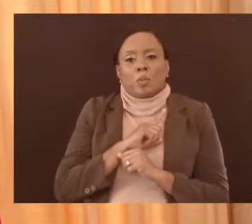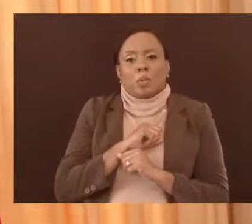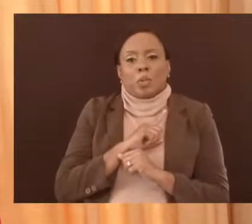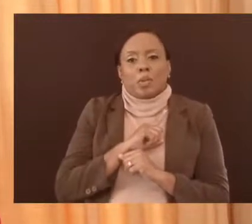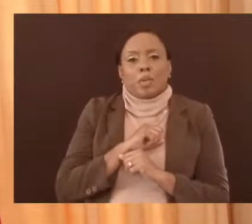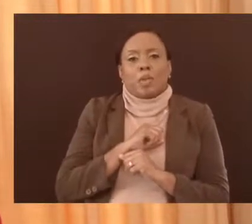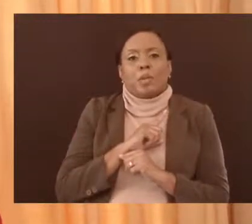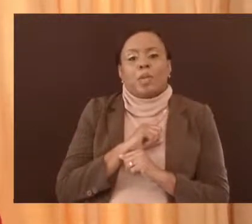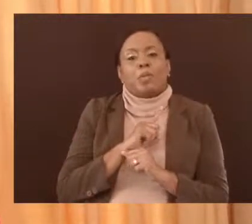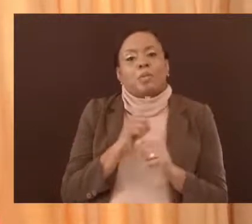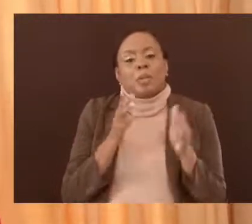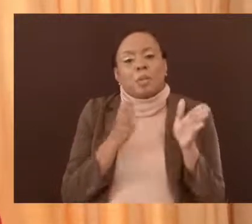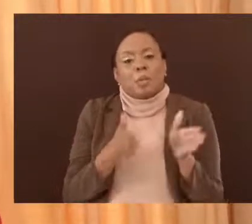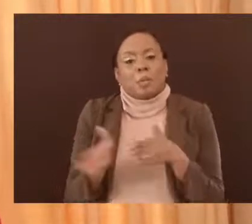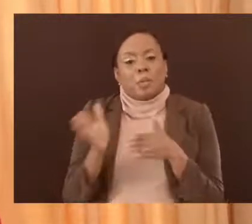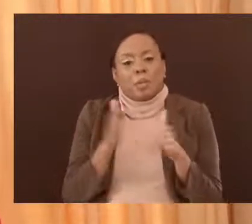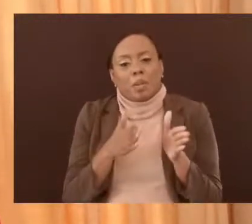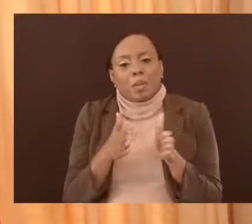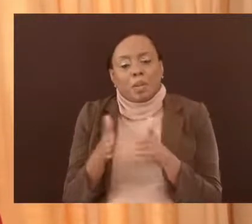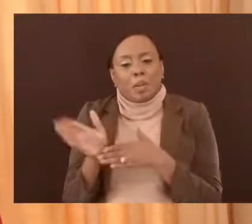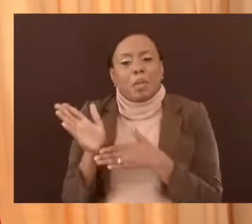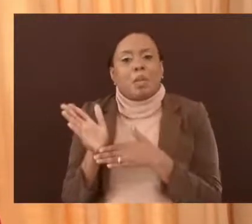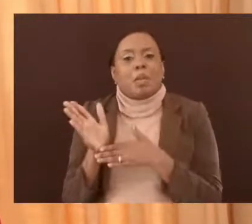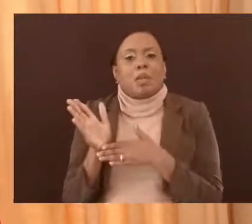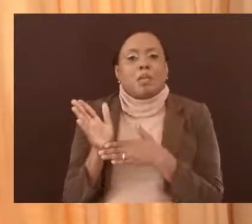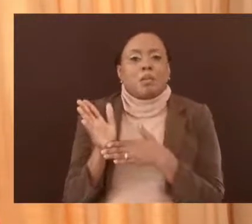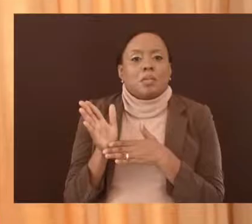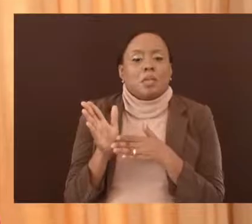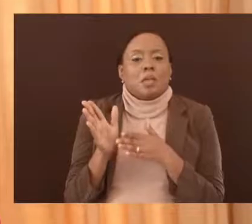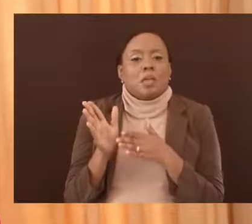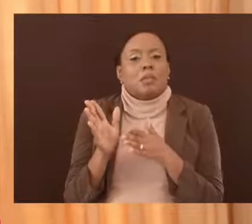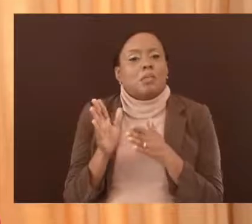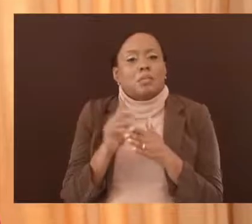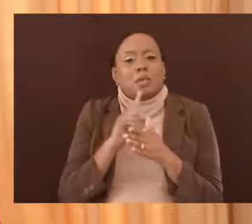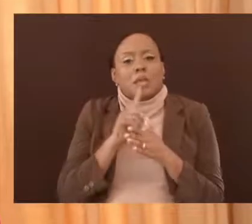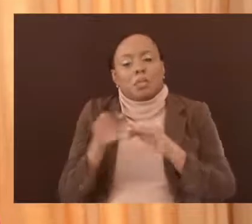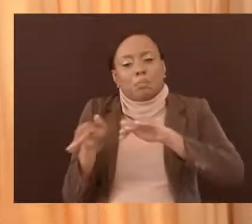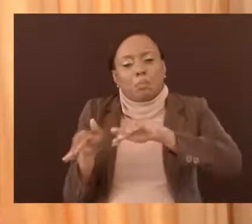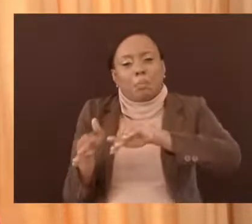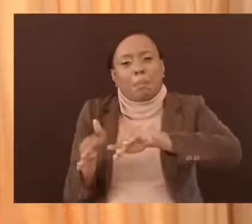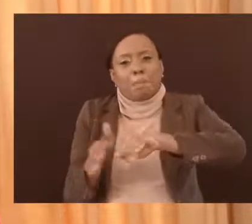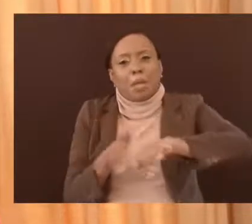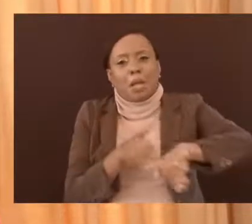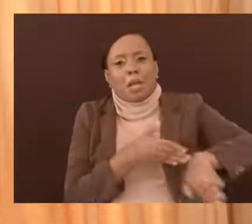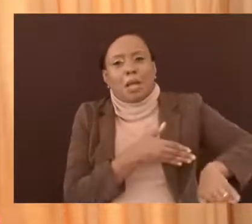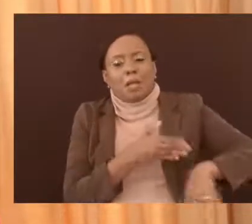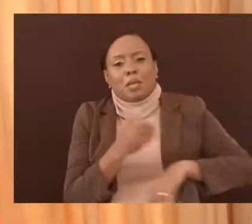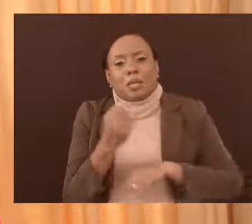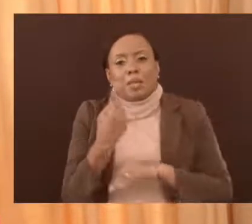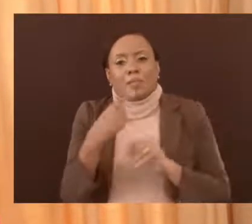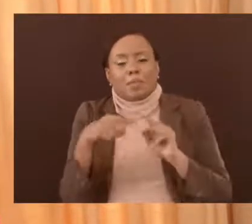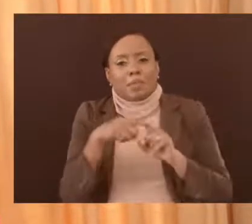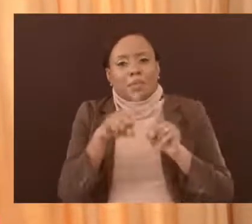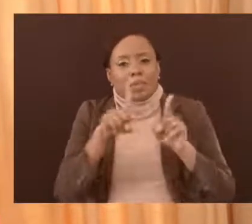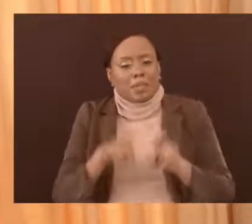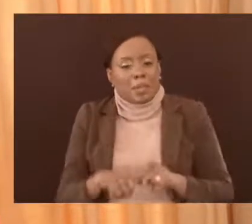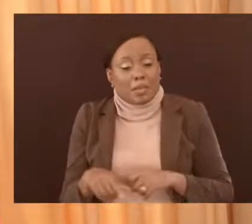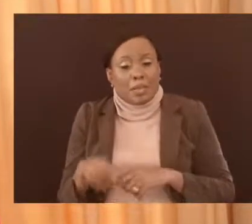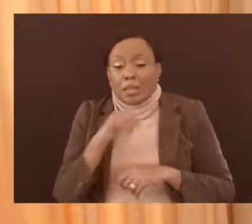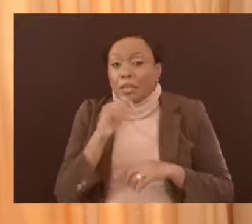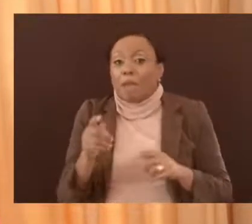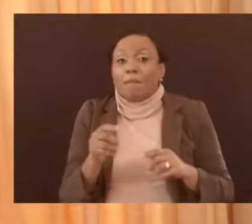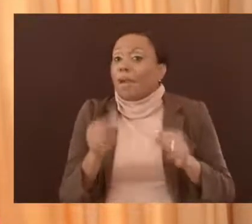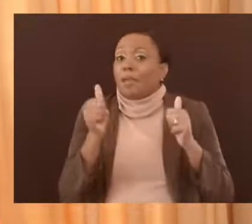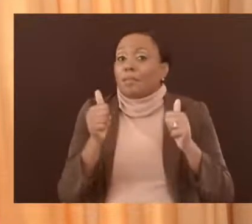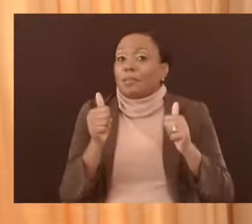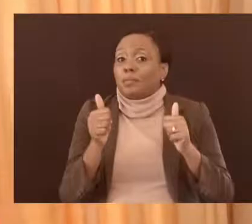entrance examination. It's not going to be an overnight process, and the truth of the matter is that we wanted to start the engagement with the public several months